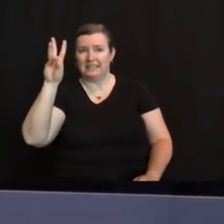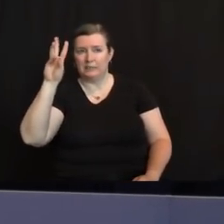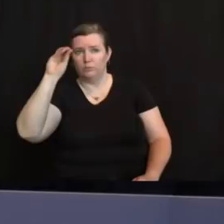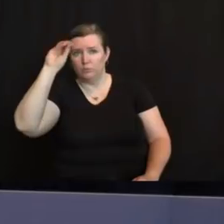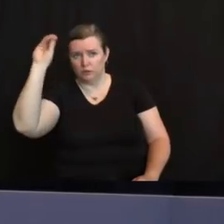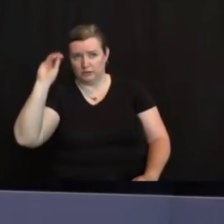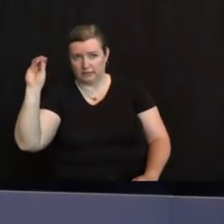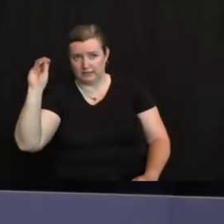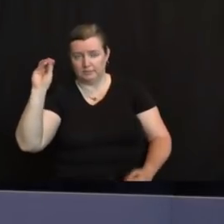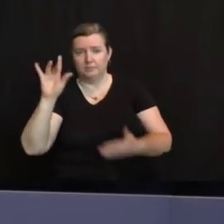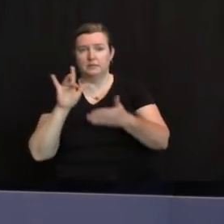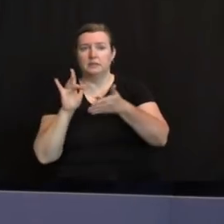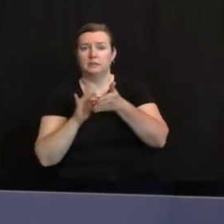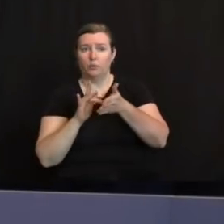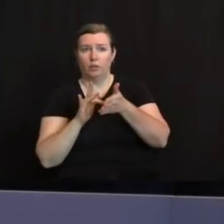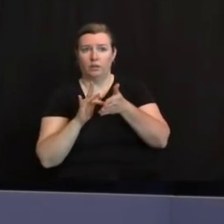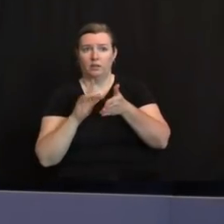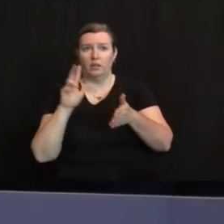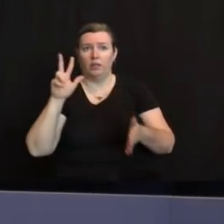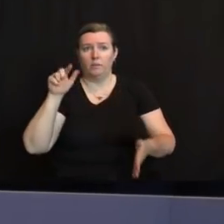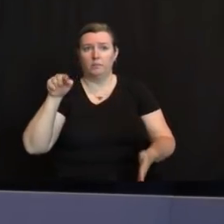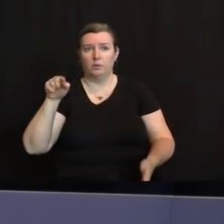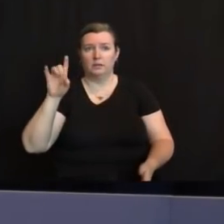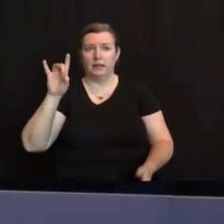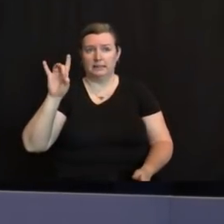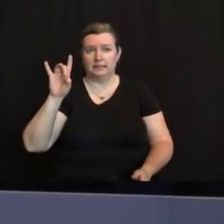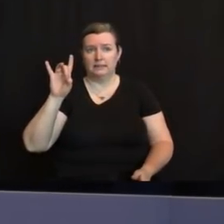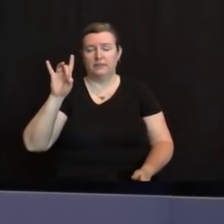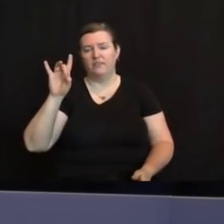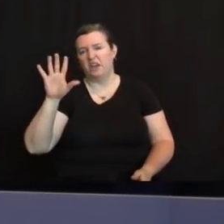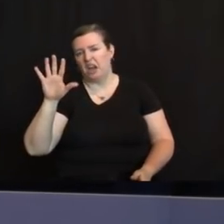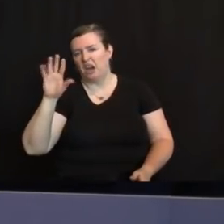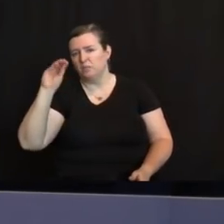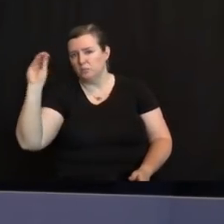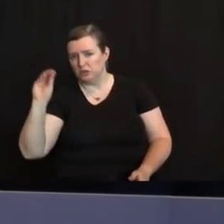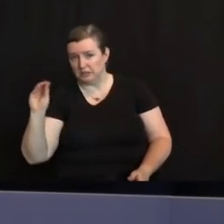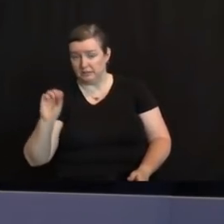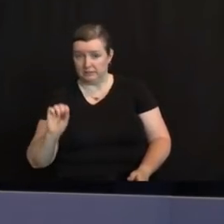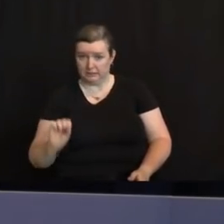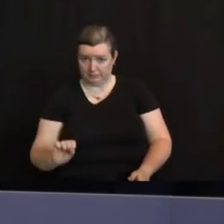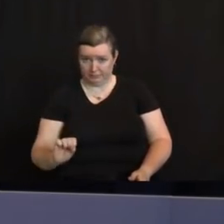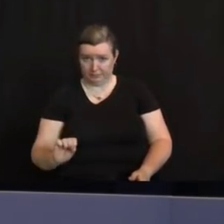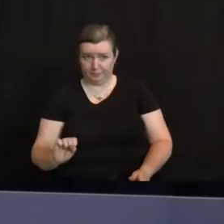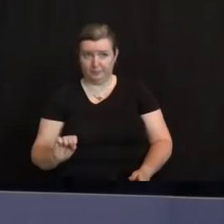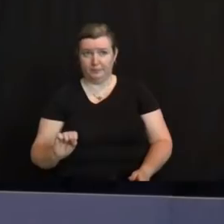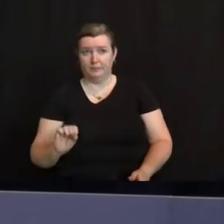the Central Region, 3.85%, and the Southern Region,